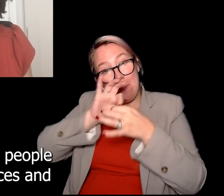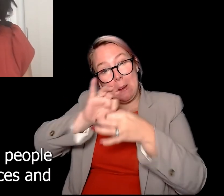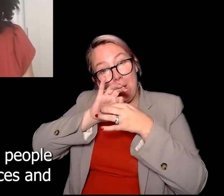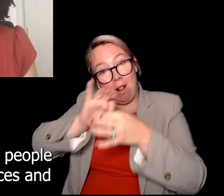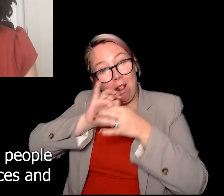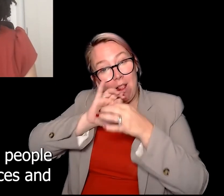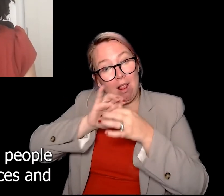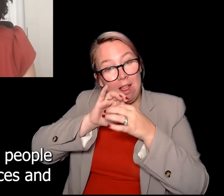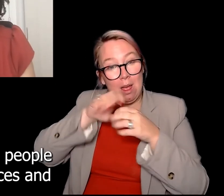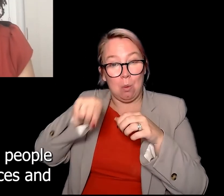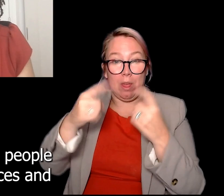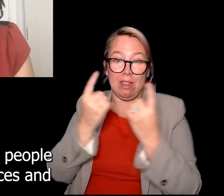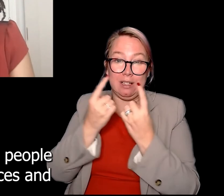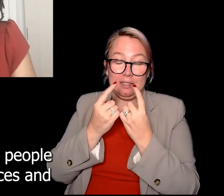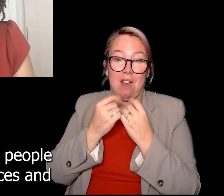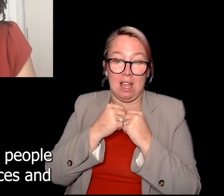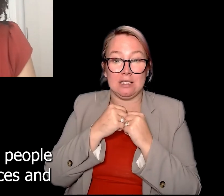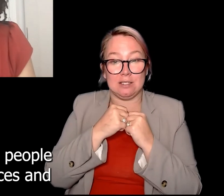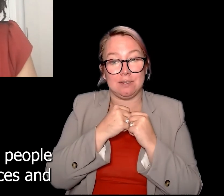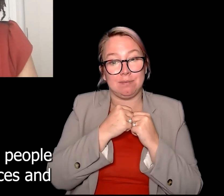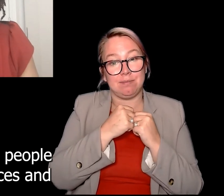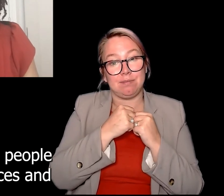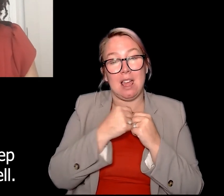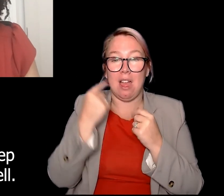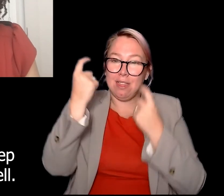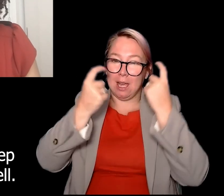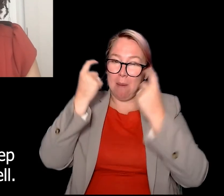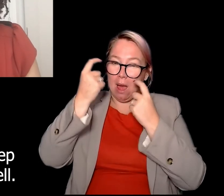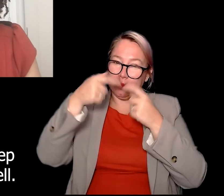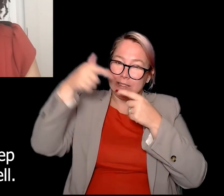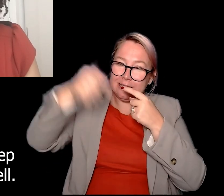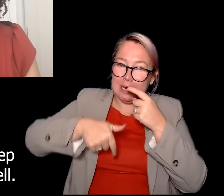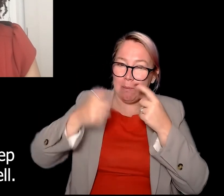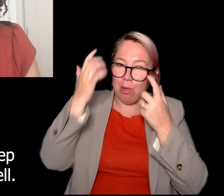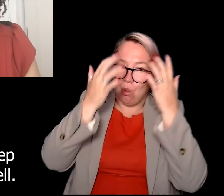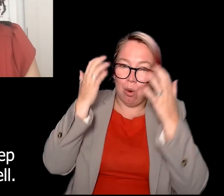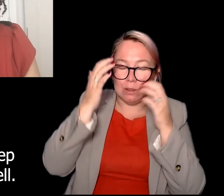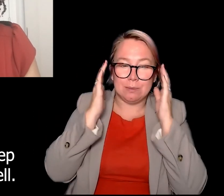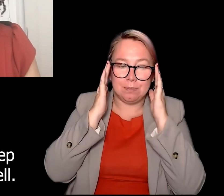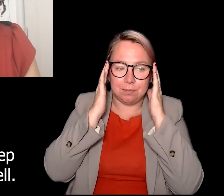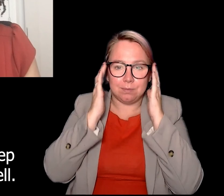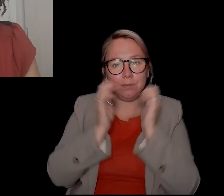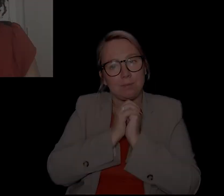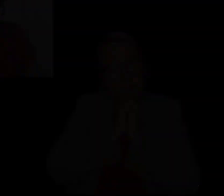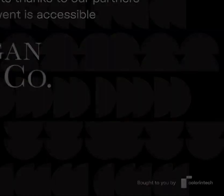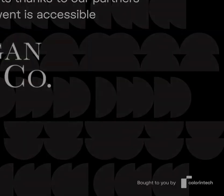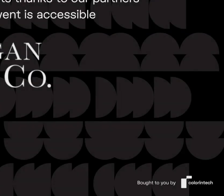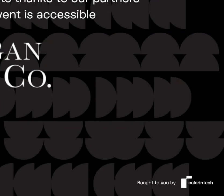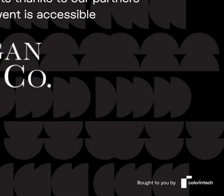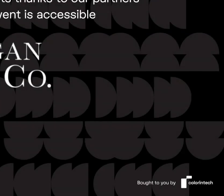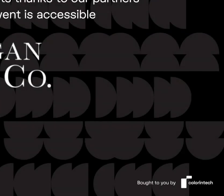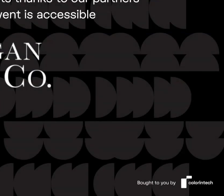also thinking about how people will interact with these devices and putting some really deep thought into that as well.